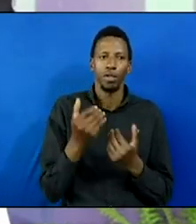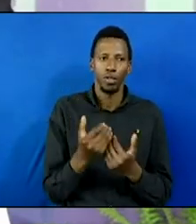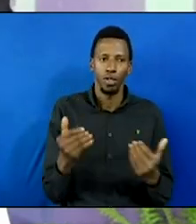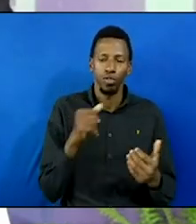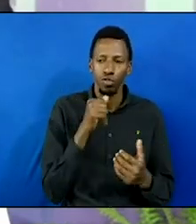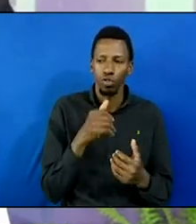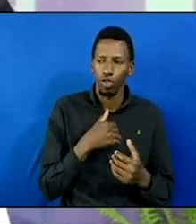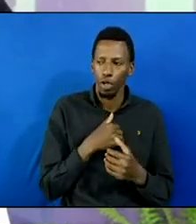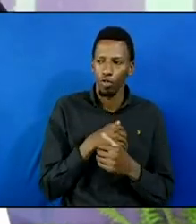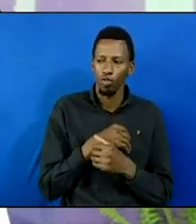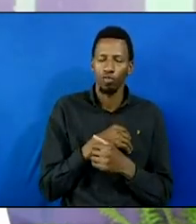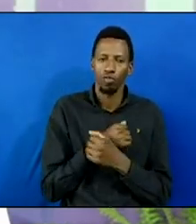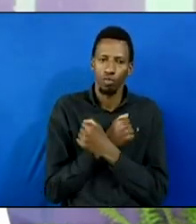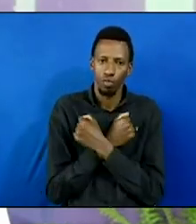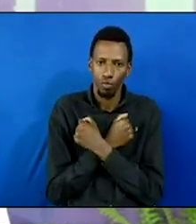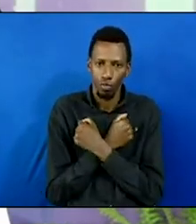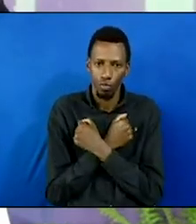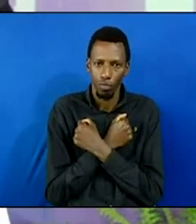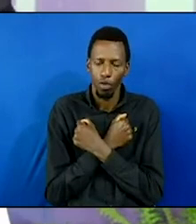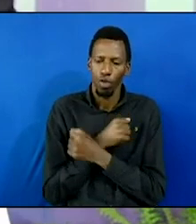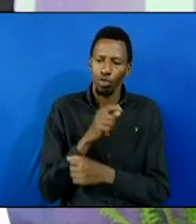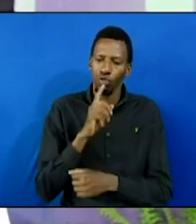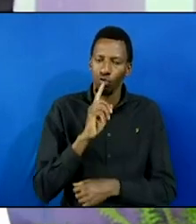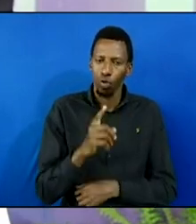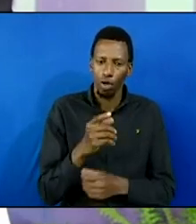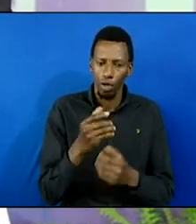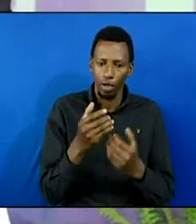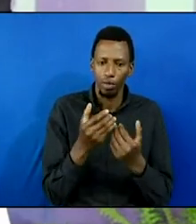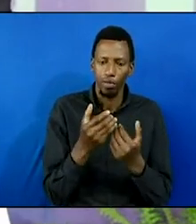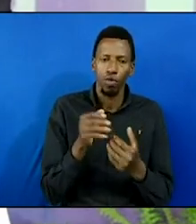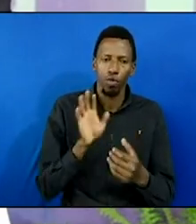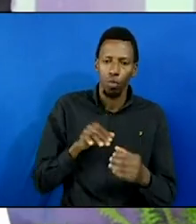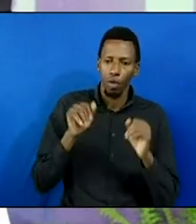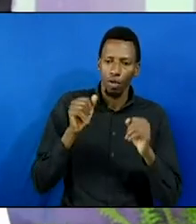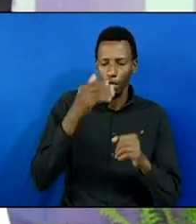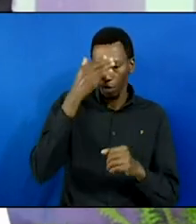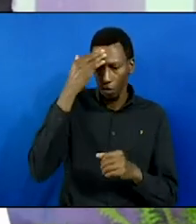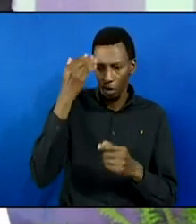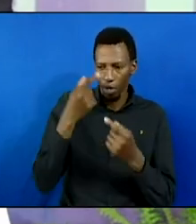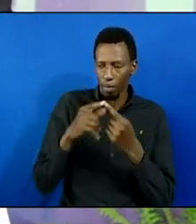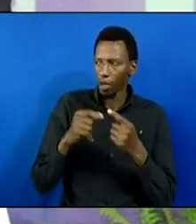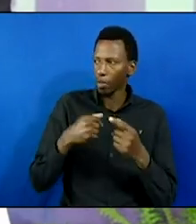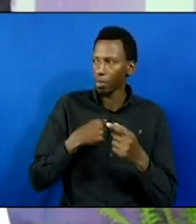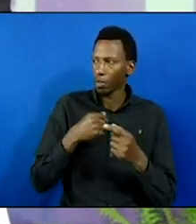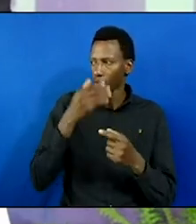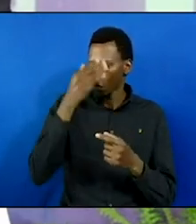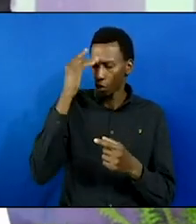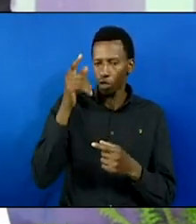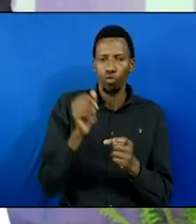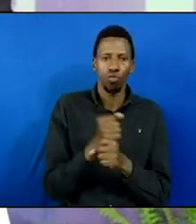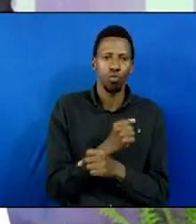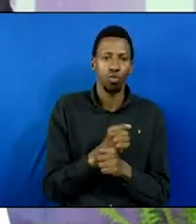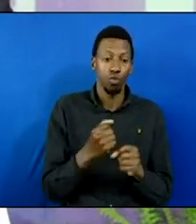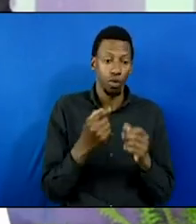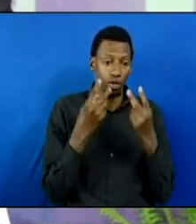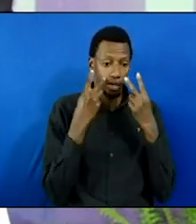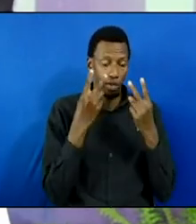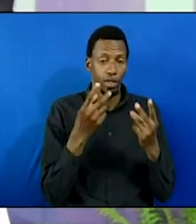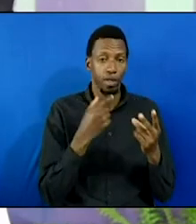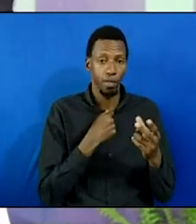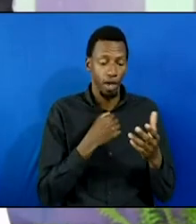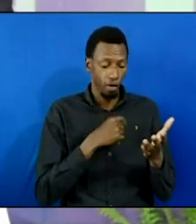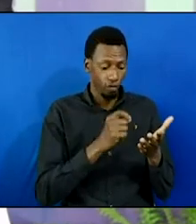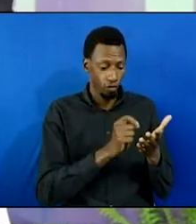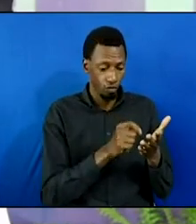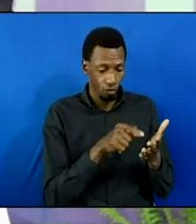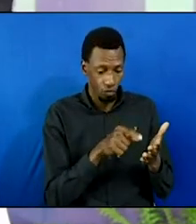Surely they may forget, yet I will not forget you. See, I have inscribed you on